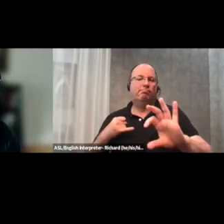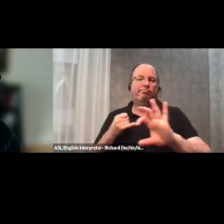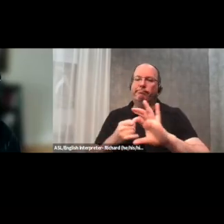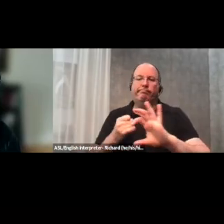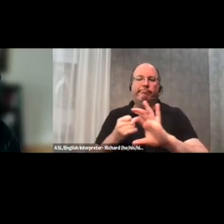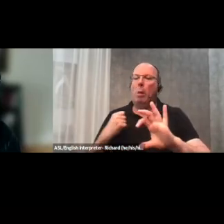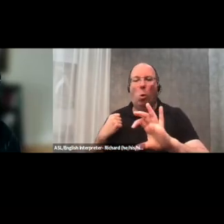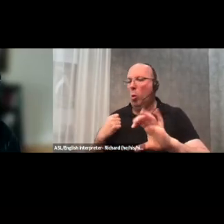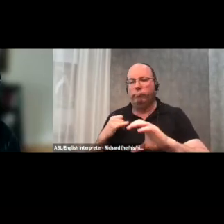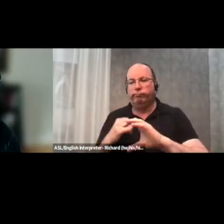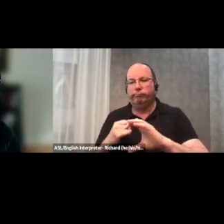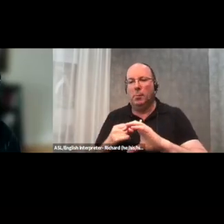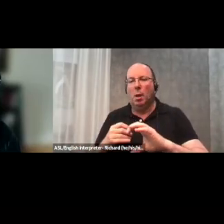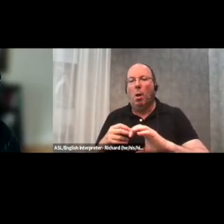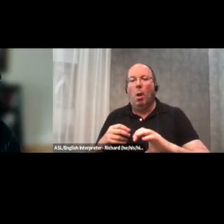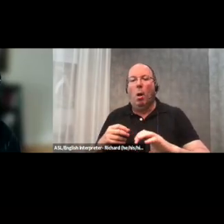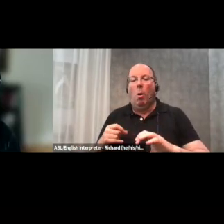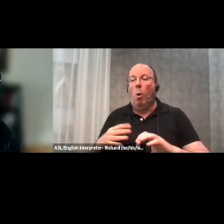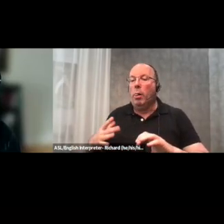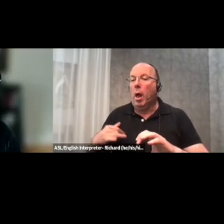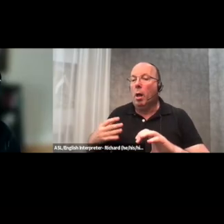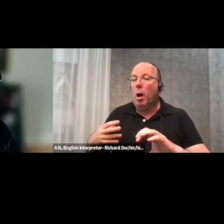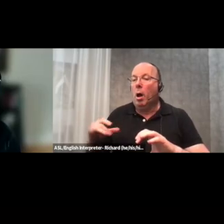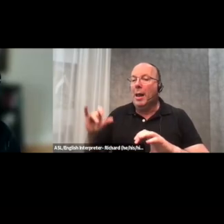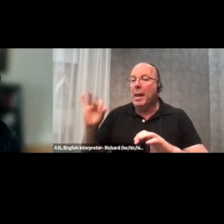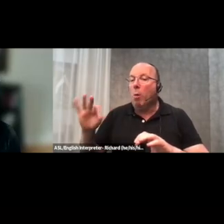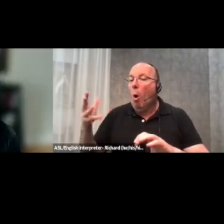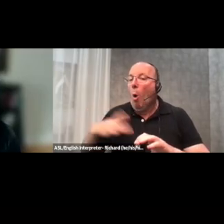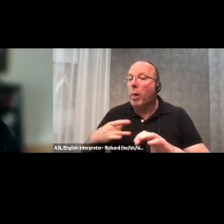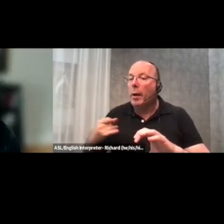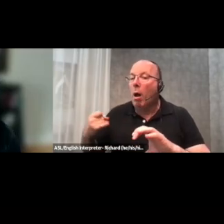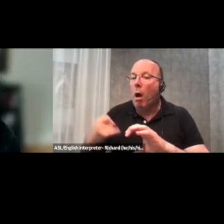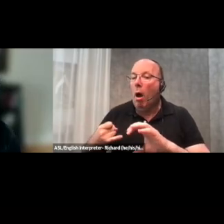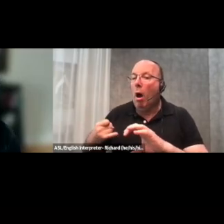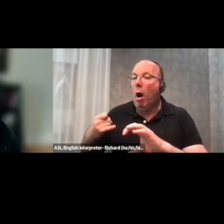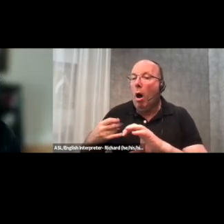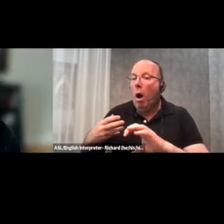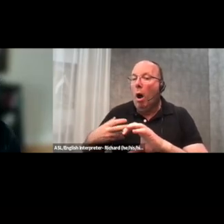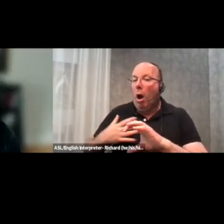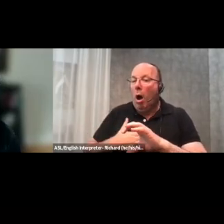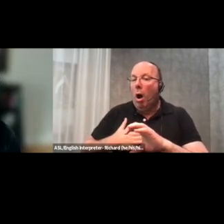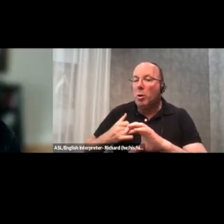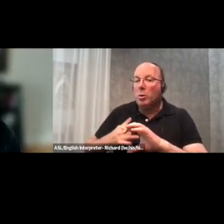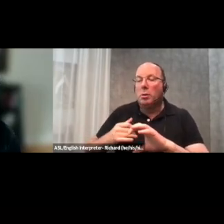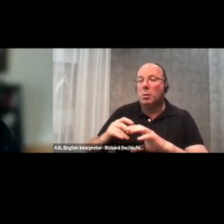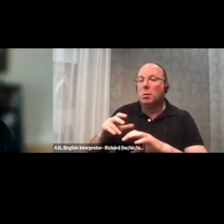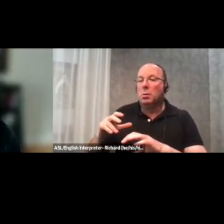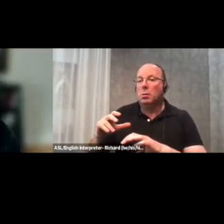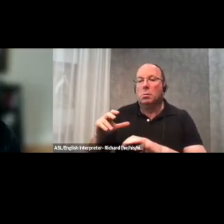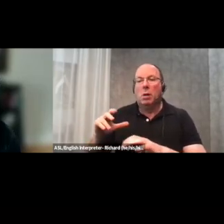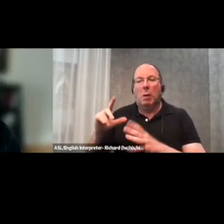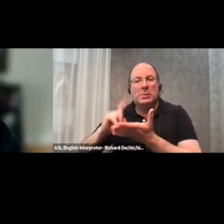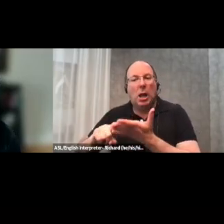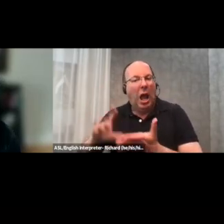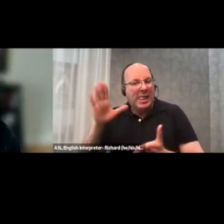decide mid-dream, like I'm digging this, let's do it. I've crossed my own boundary. And then I'm going to check in with my partner and be like, do I want to do that again?